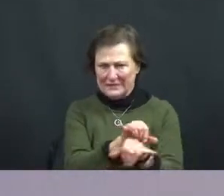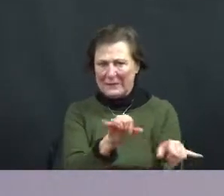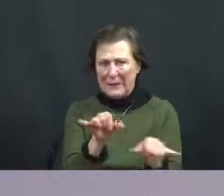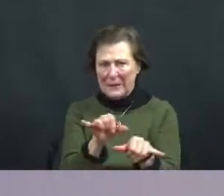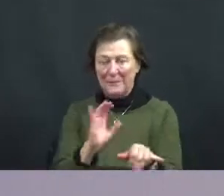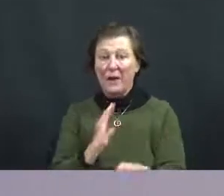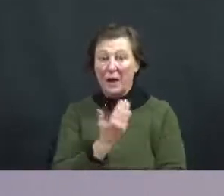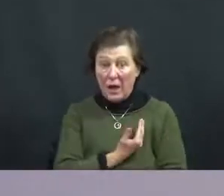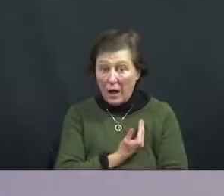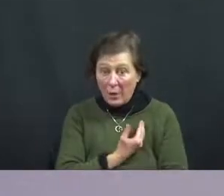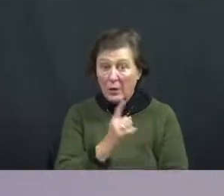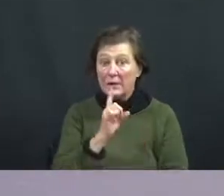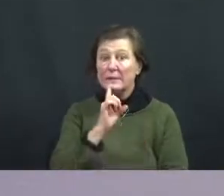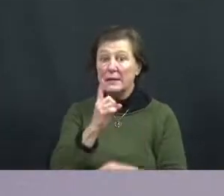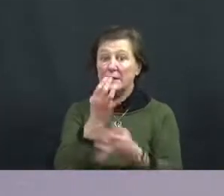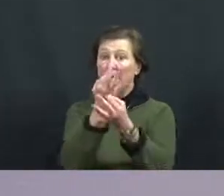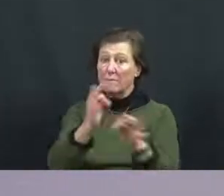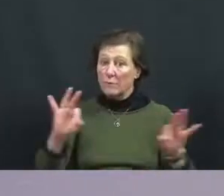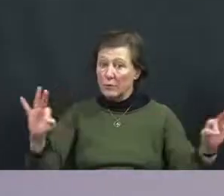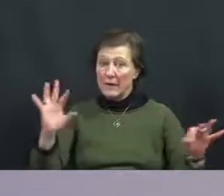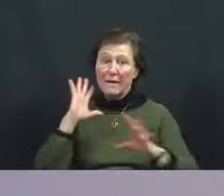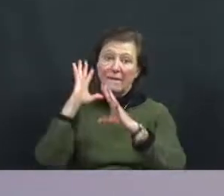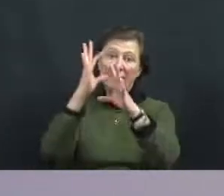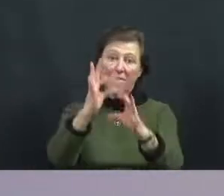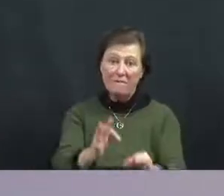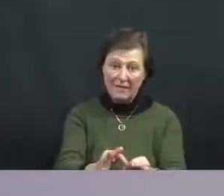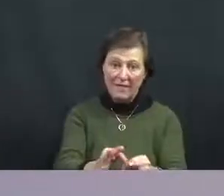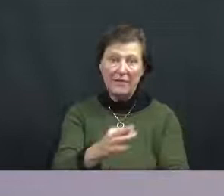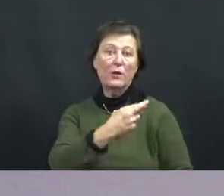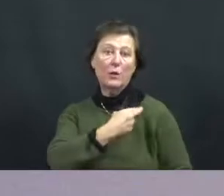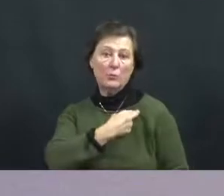Ours is a free faith religious tradition